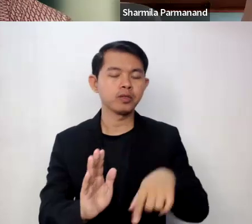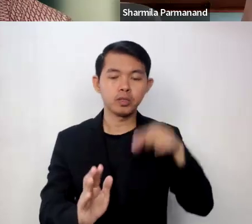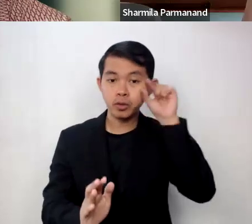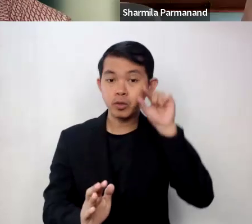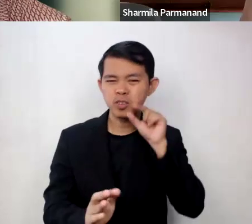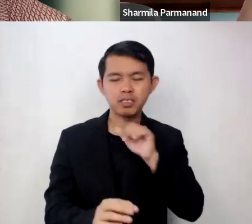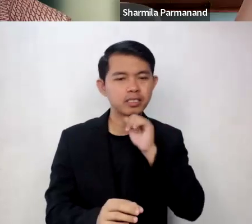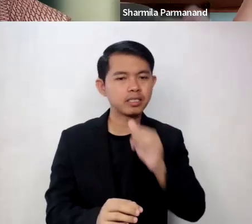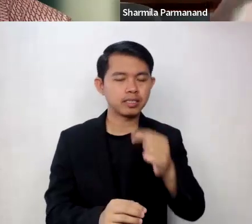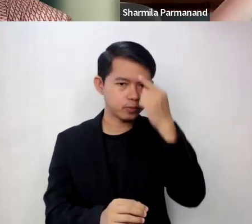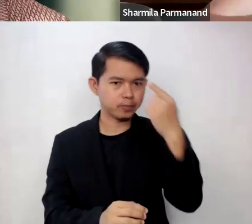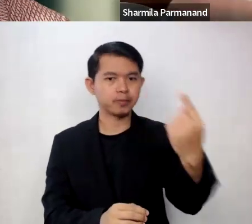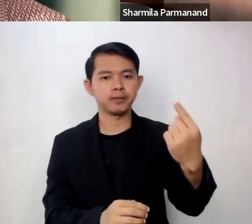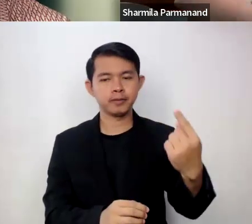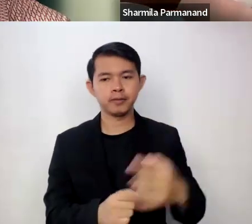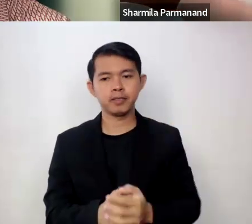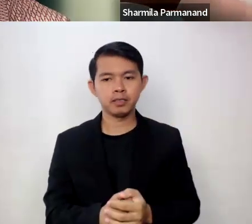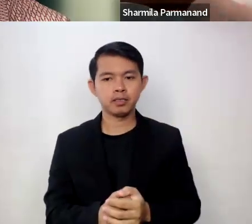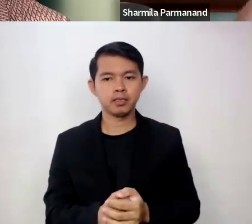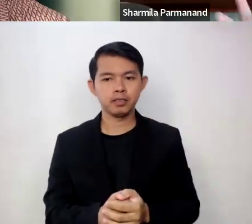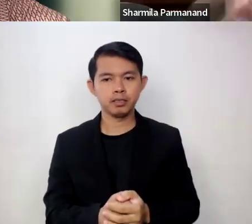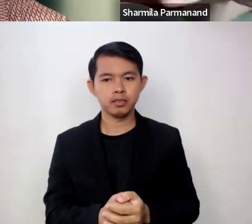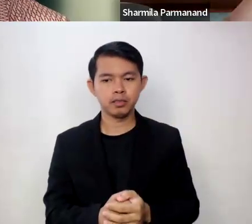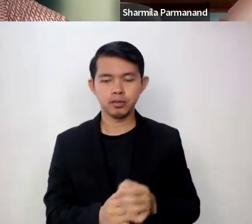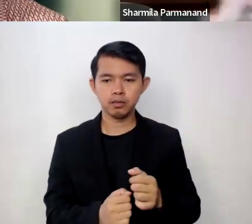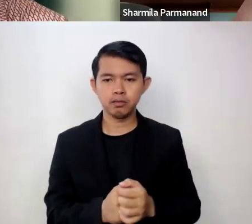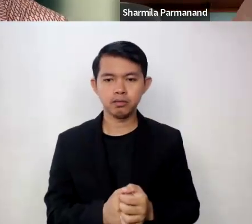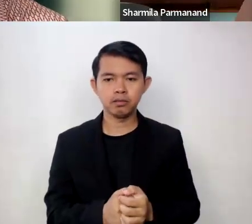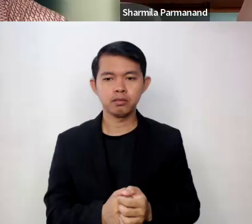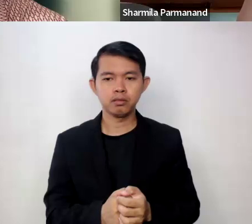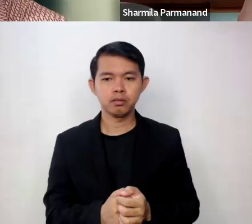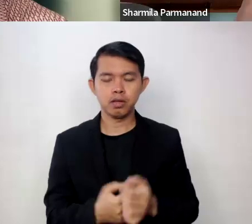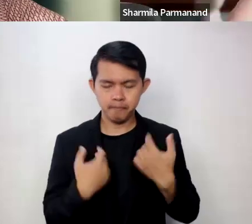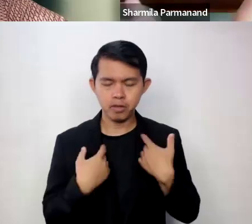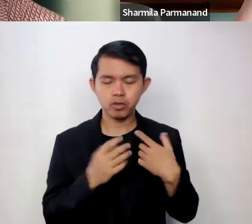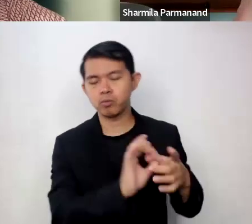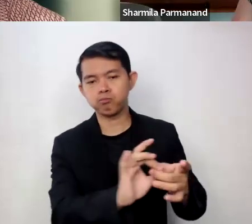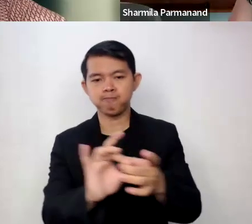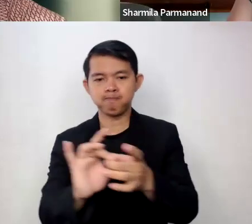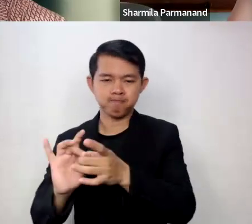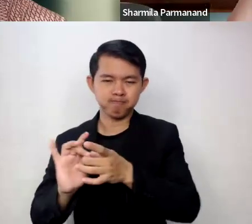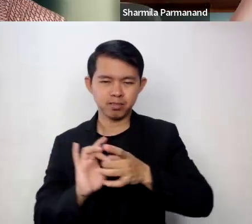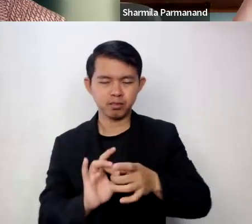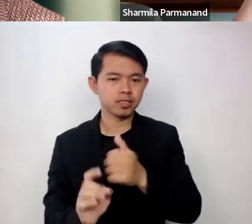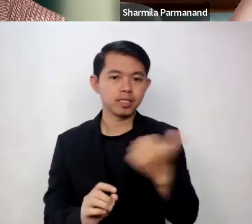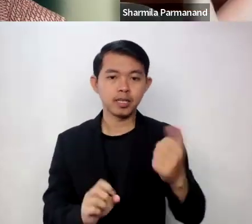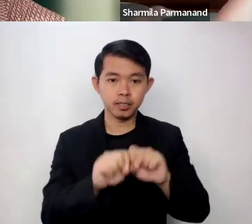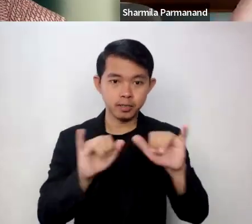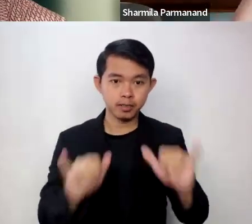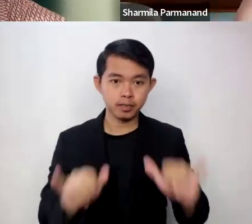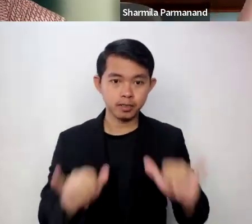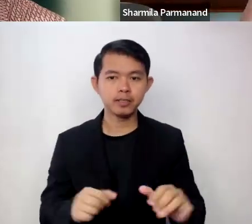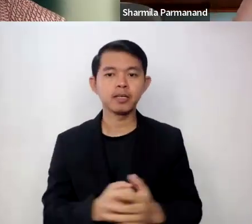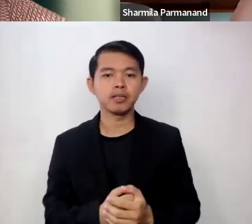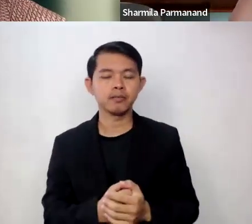solitary category, that it exists alongside and in complex interrelationships with other systems and markers of hierarchy